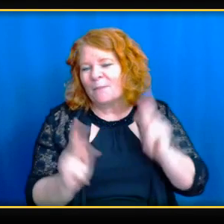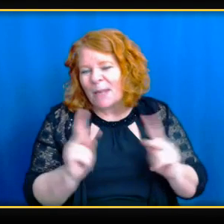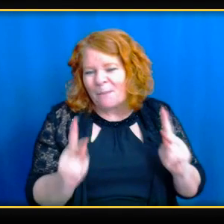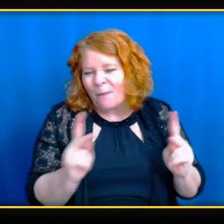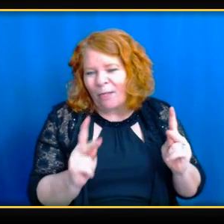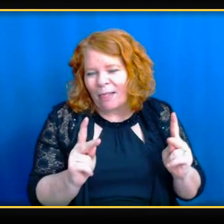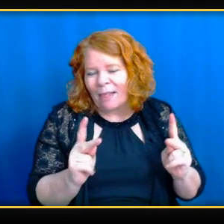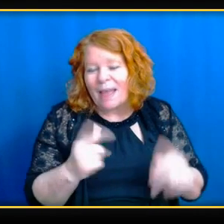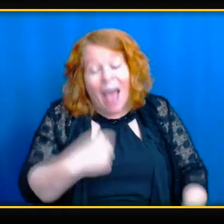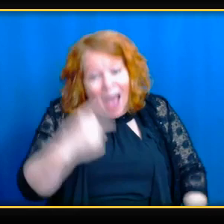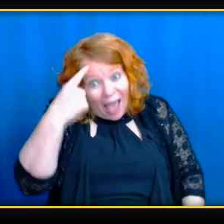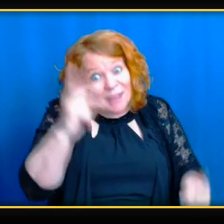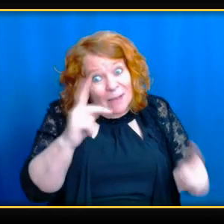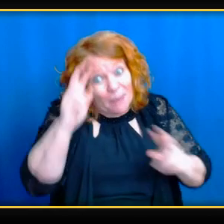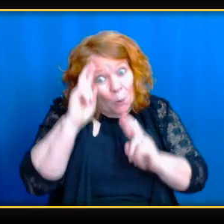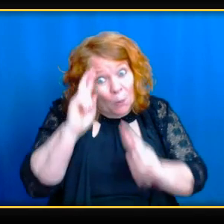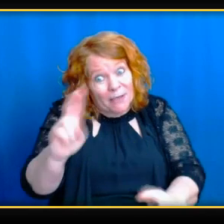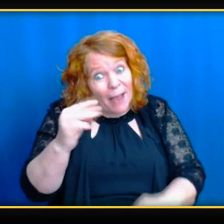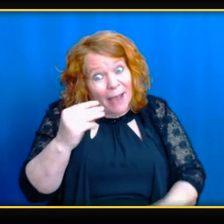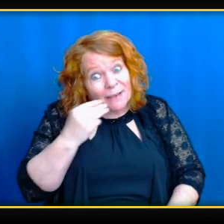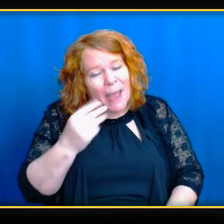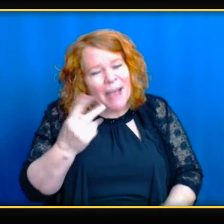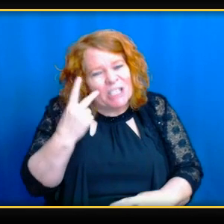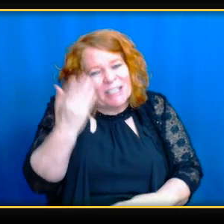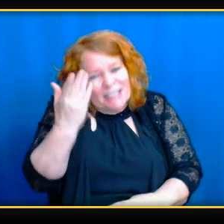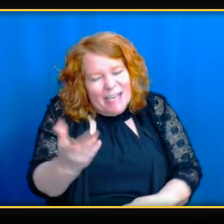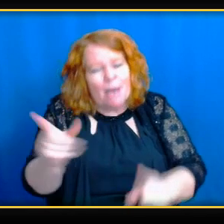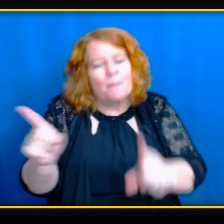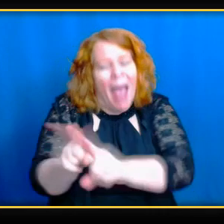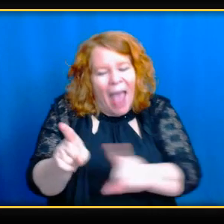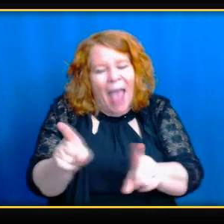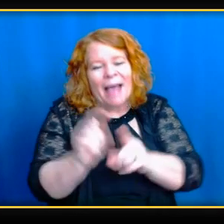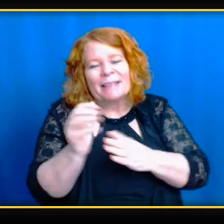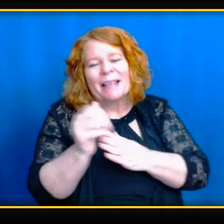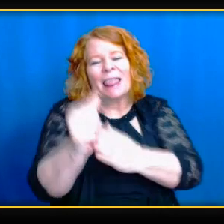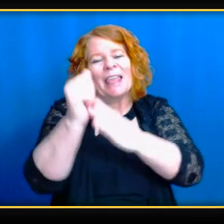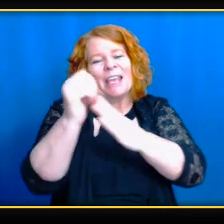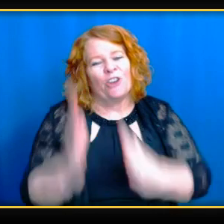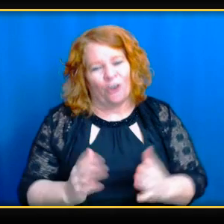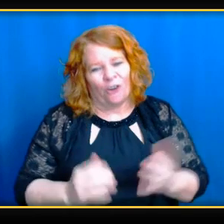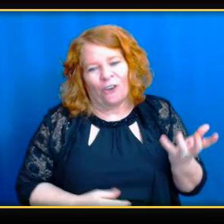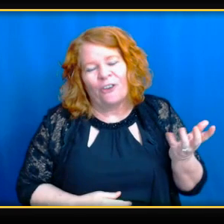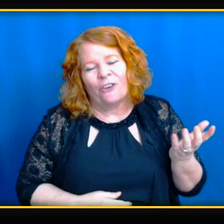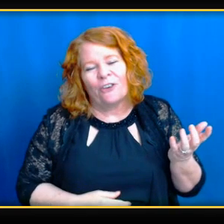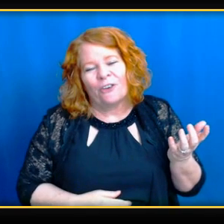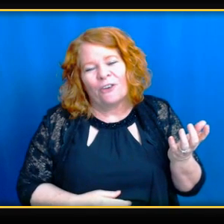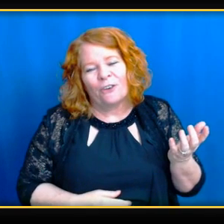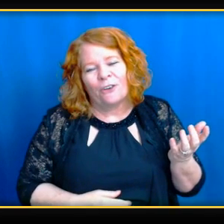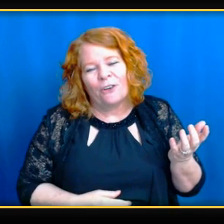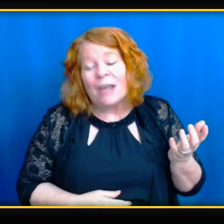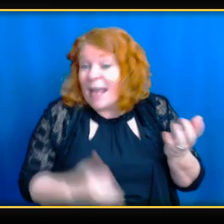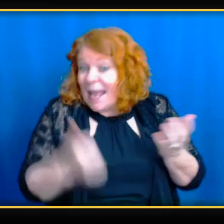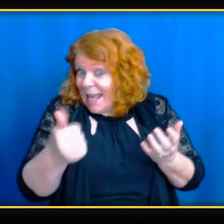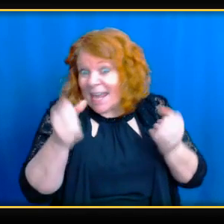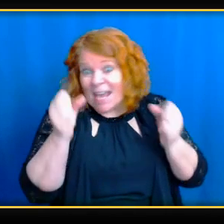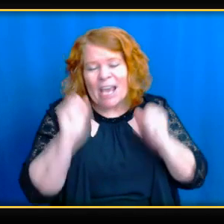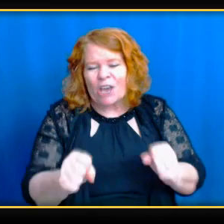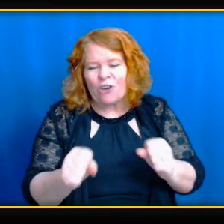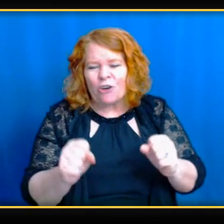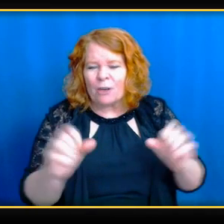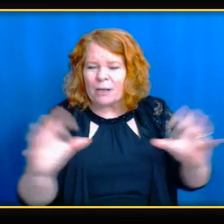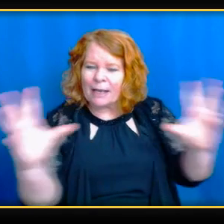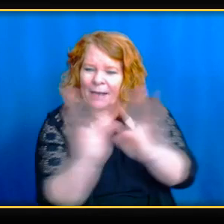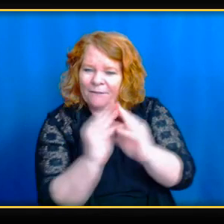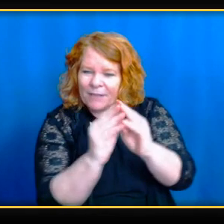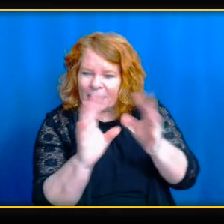respected him and saw him as a leader, one who was able to convene people, to listen,